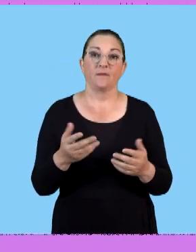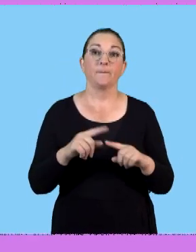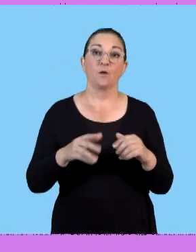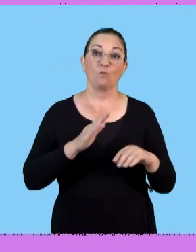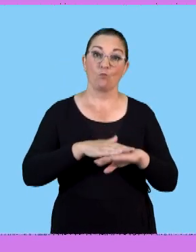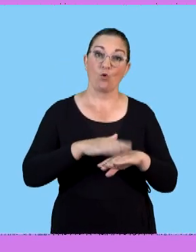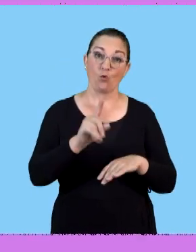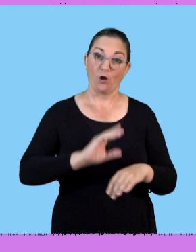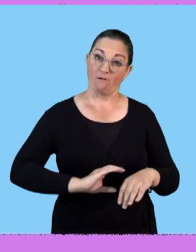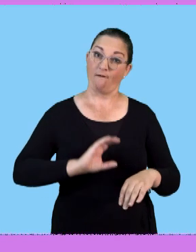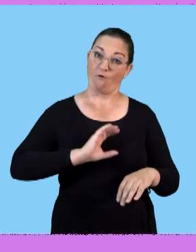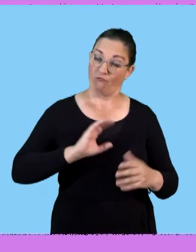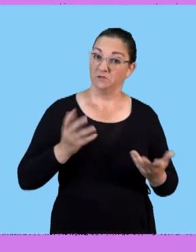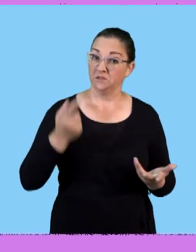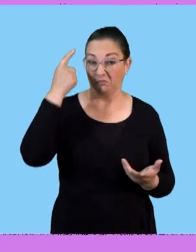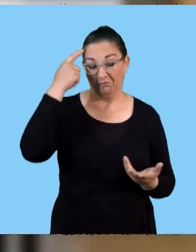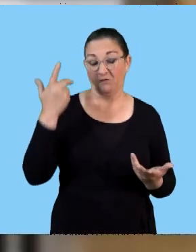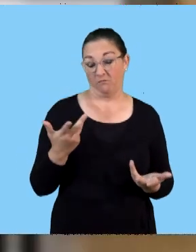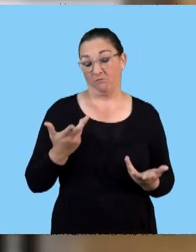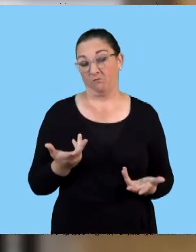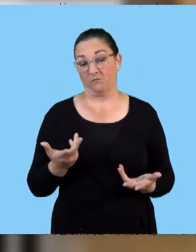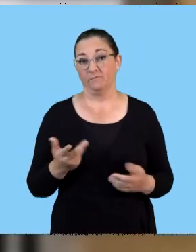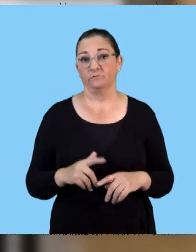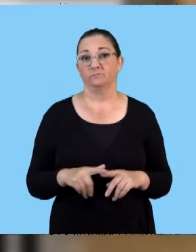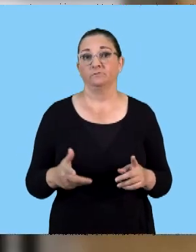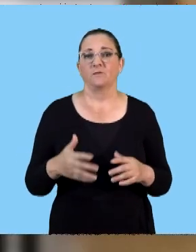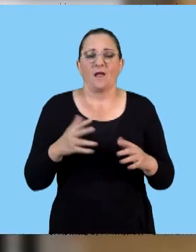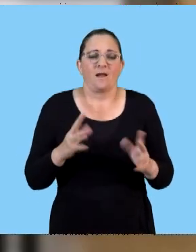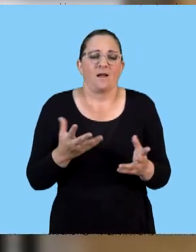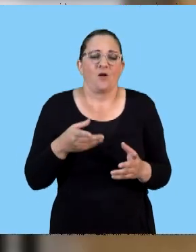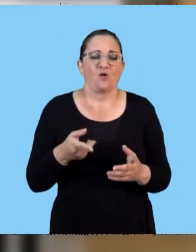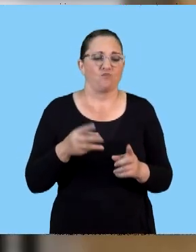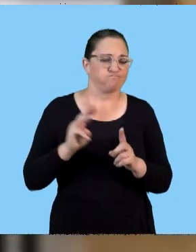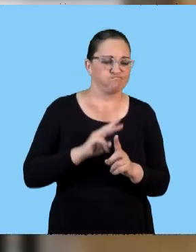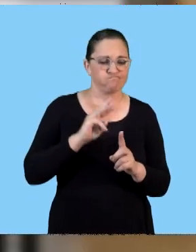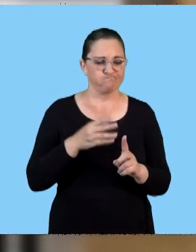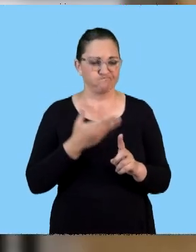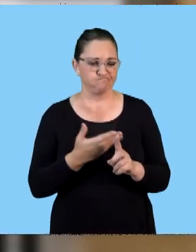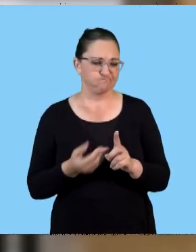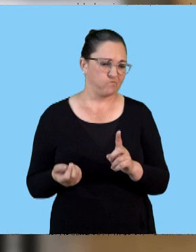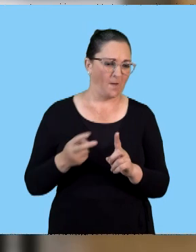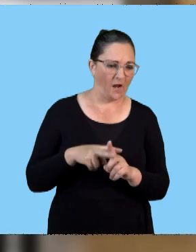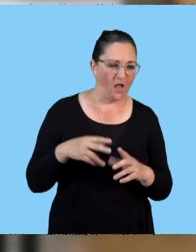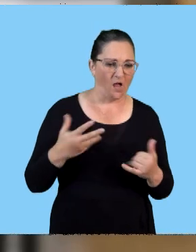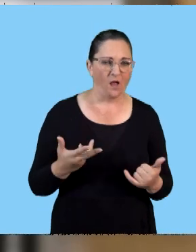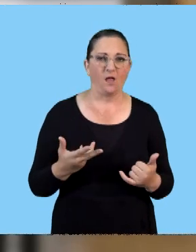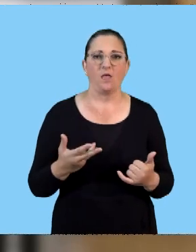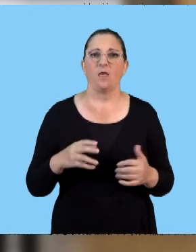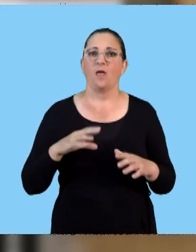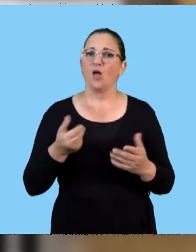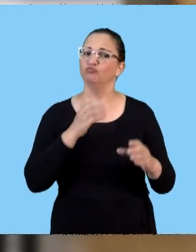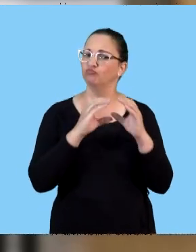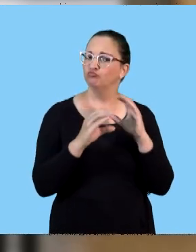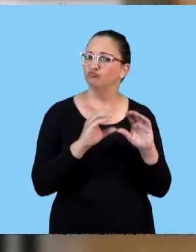build confidence if it's done correctly, right? Then they will learn how to apply discipline, good discipline, as well as how